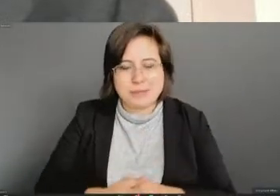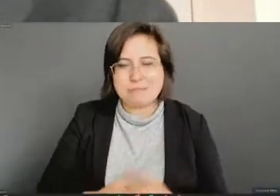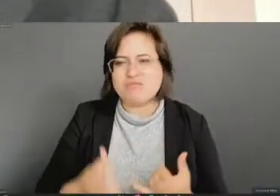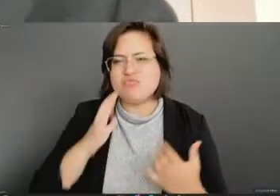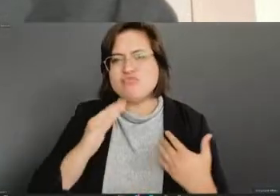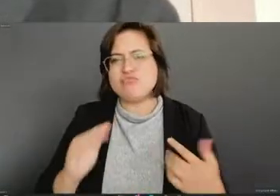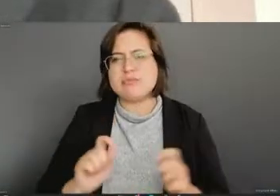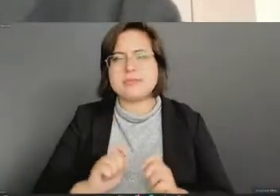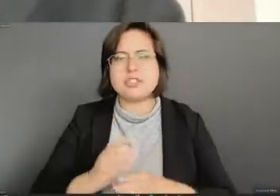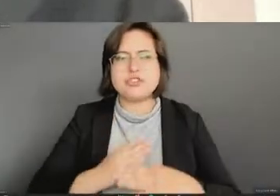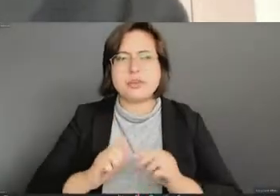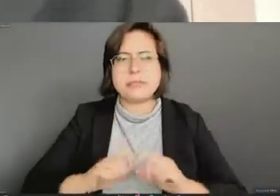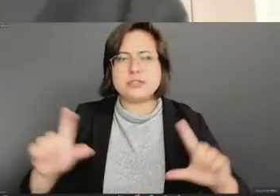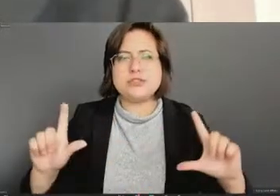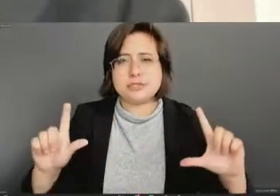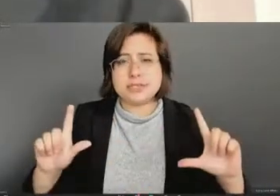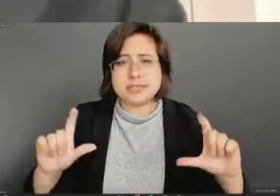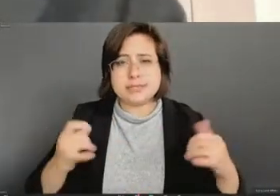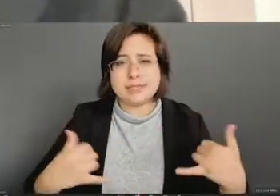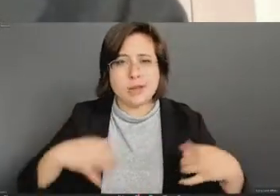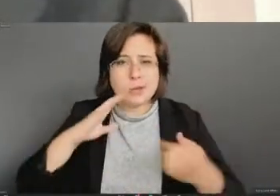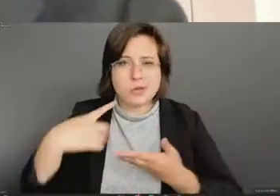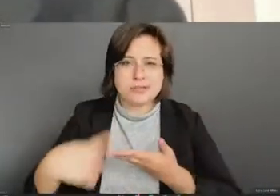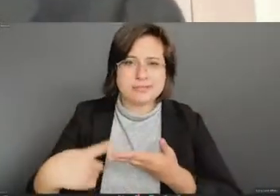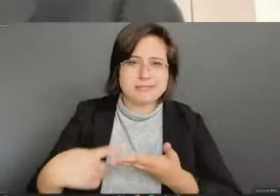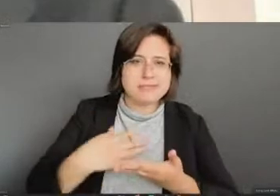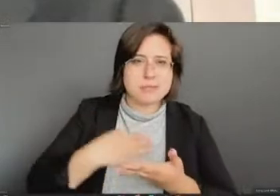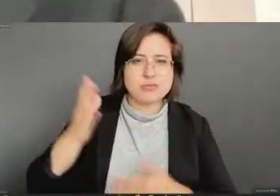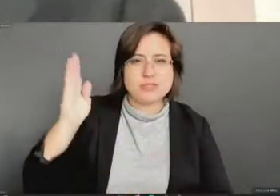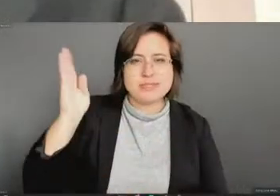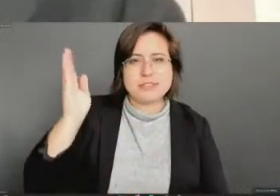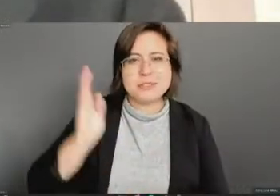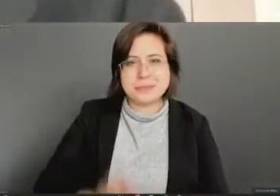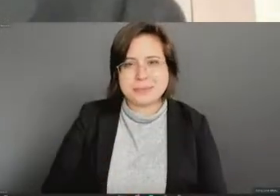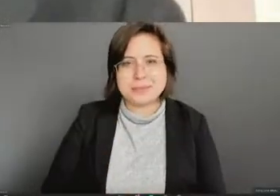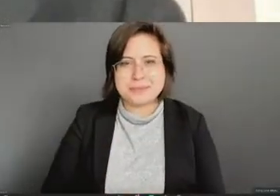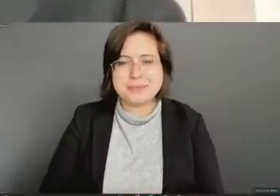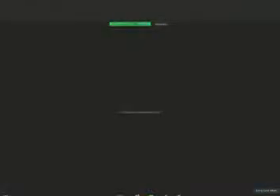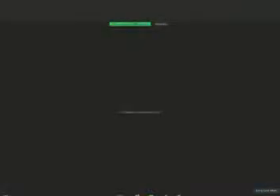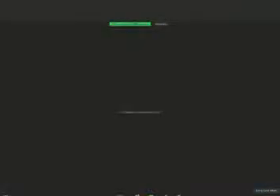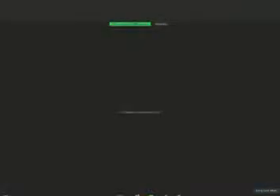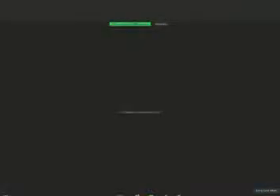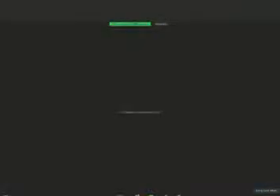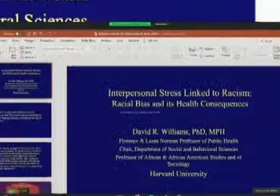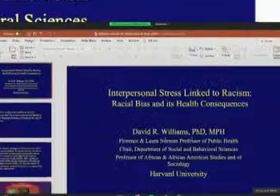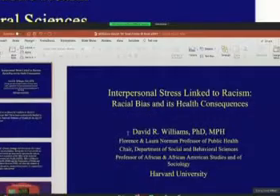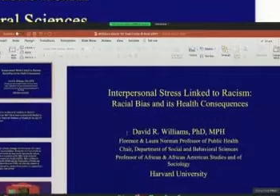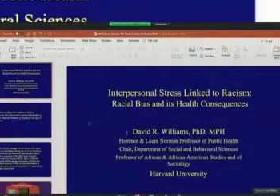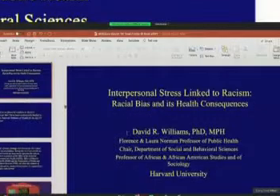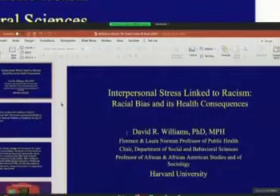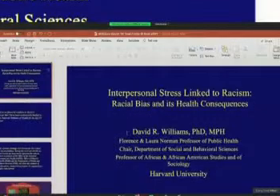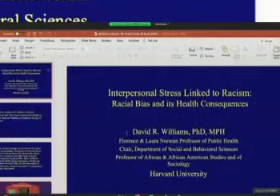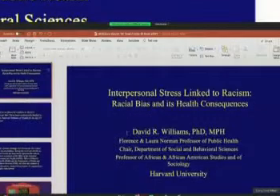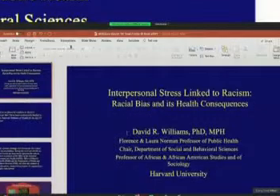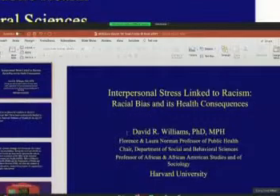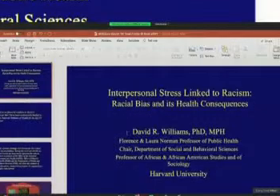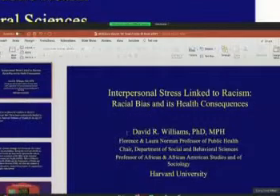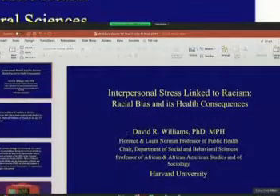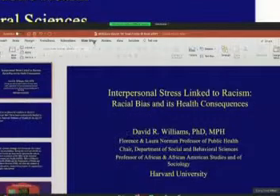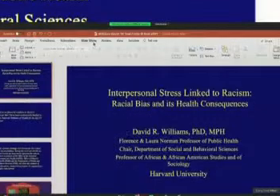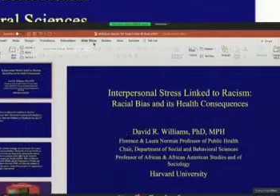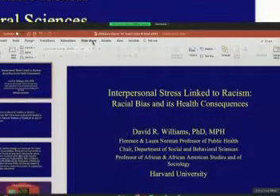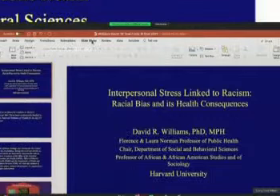screen so that we can jump into my presentation. I want to give you an overview of